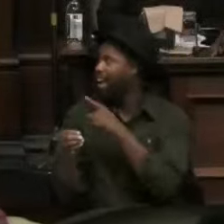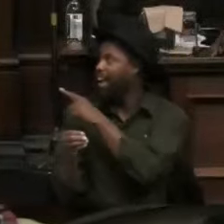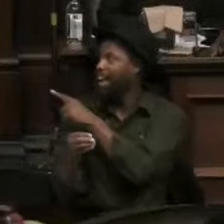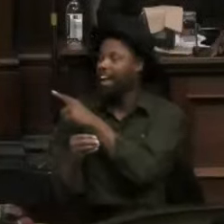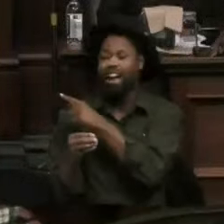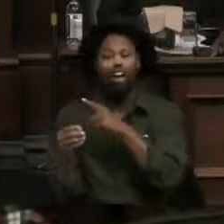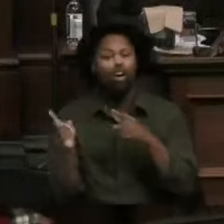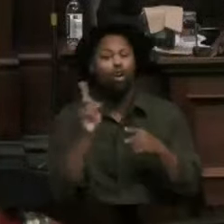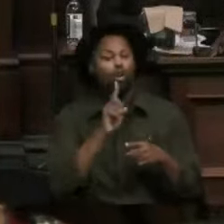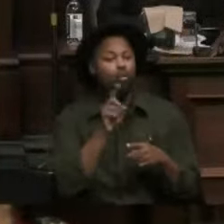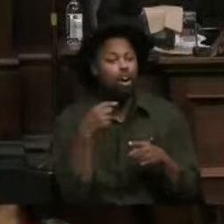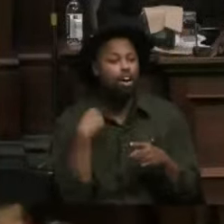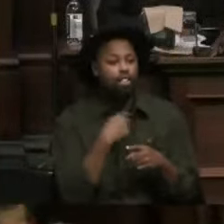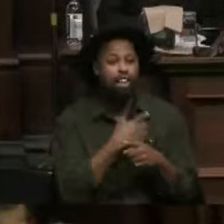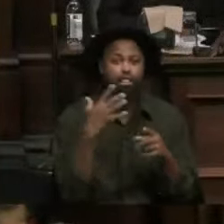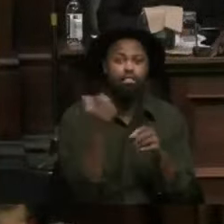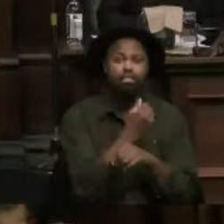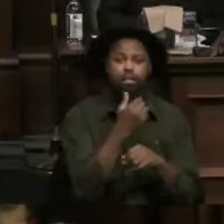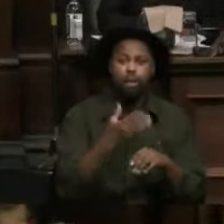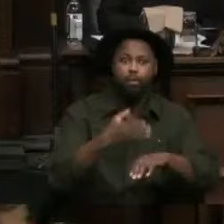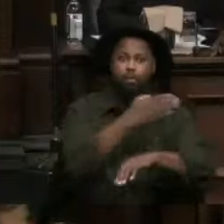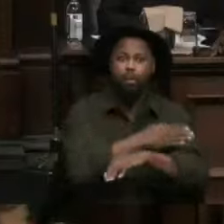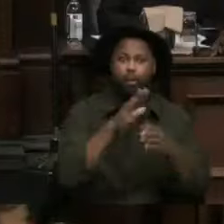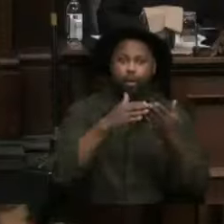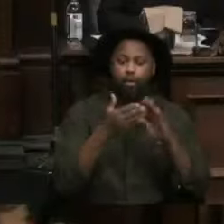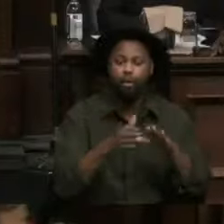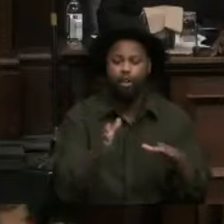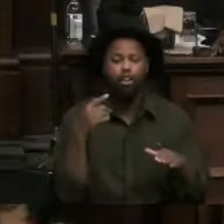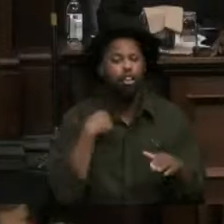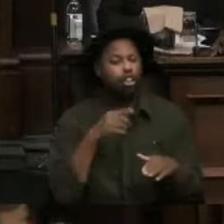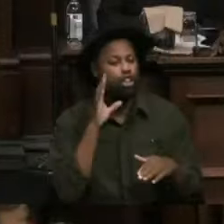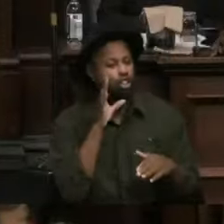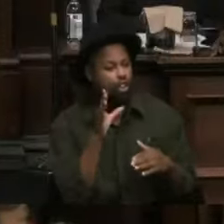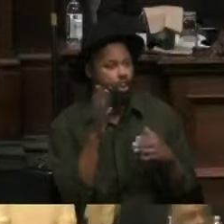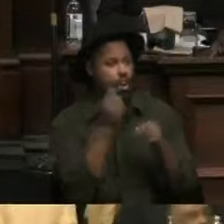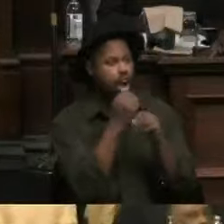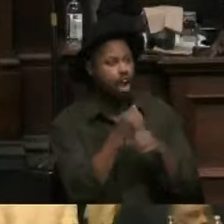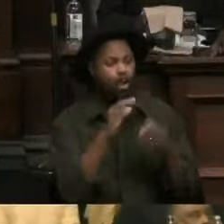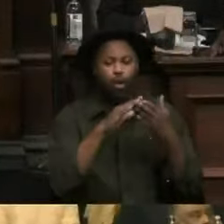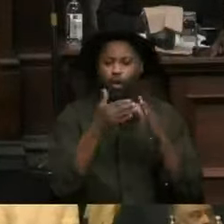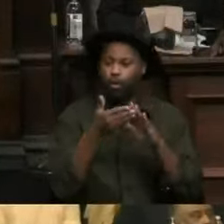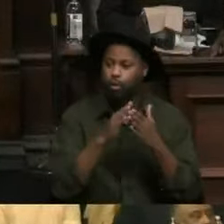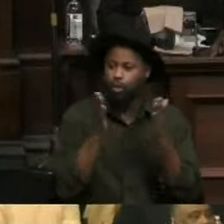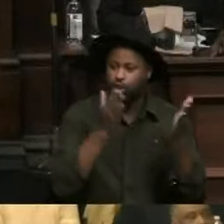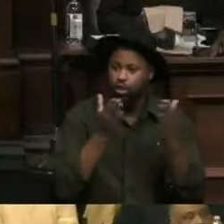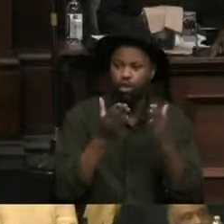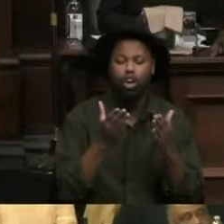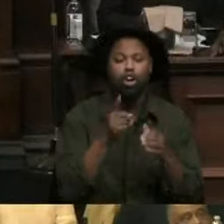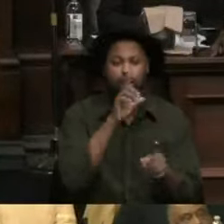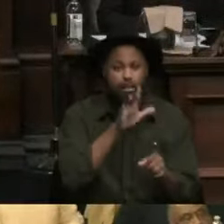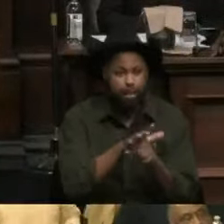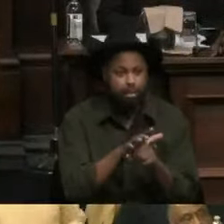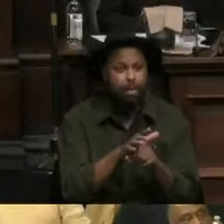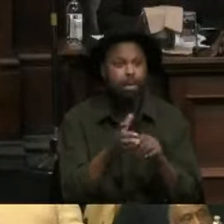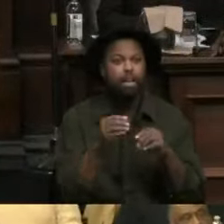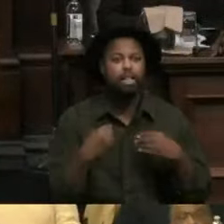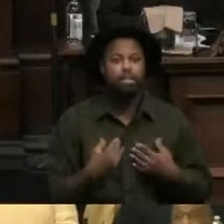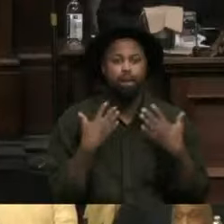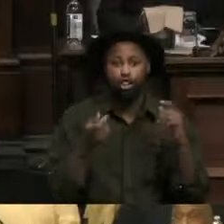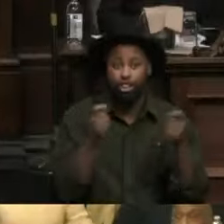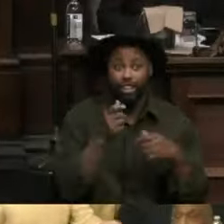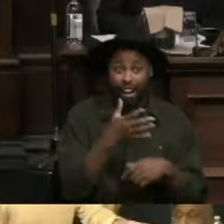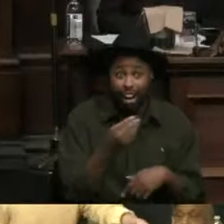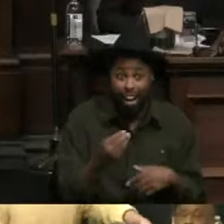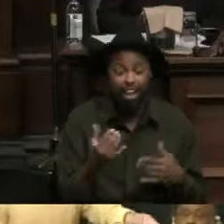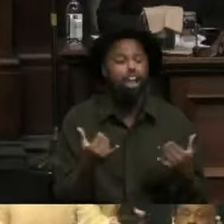have excelled in bettering the community through their professional accomplishments, community service, and commitment to inspiring change, and Whereas